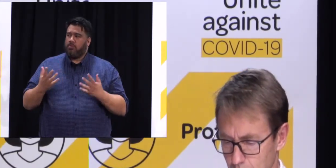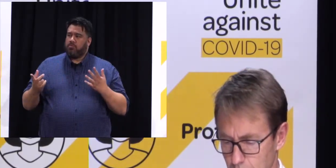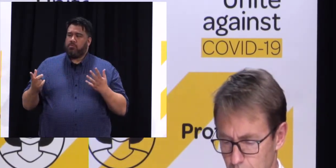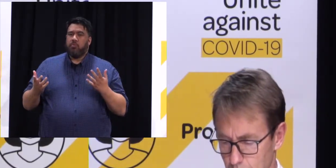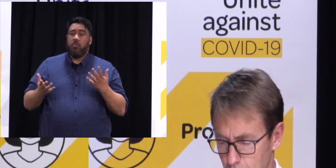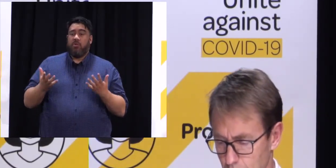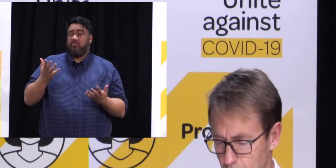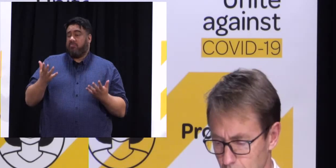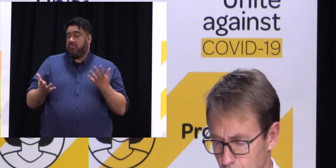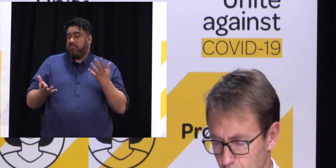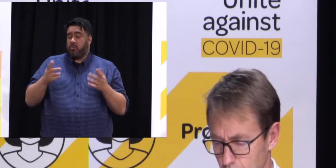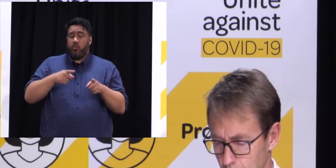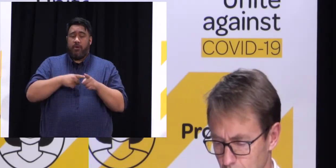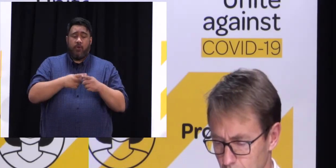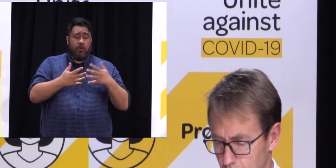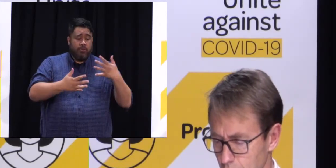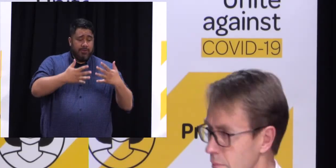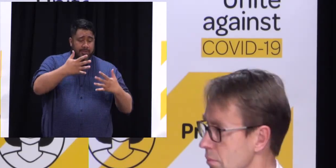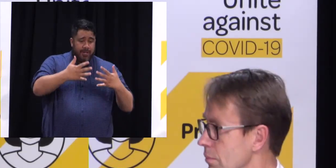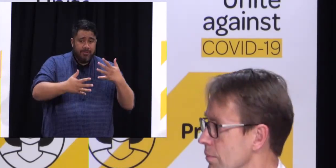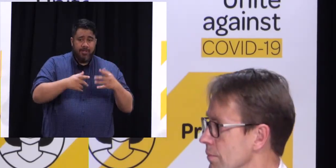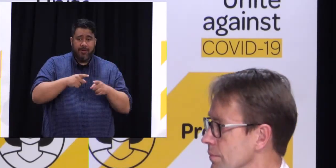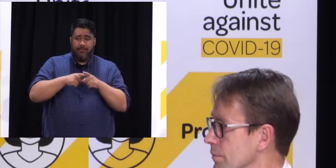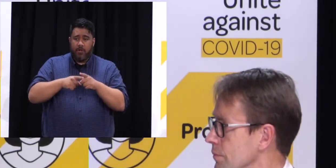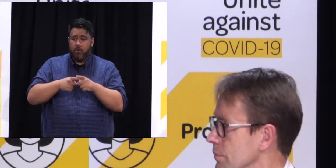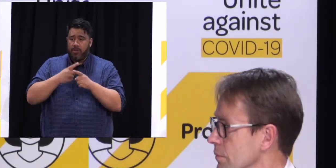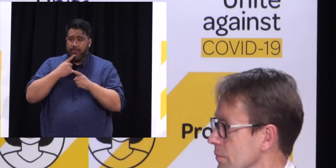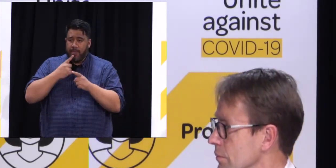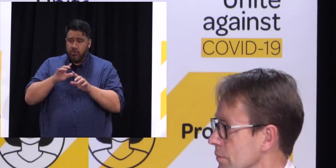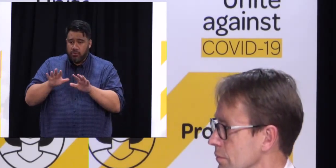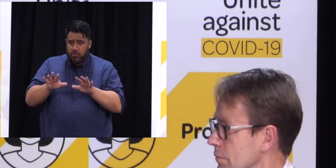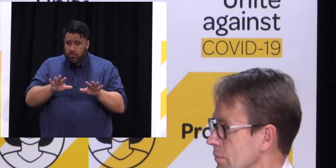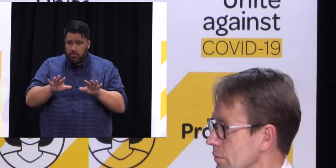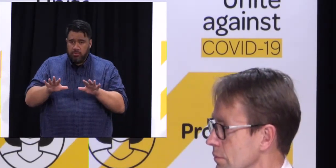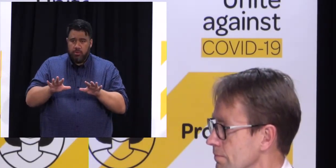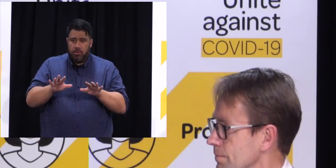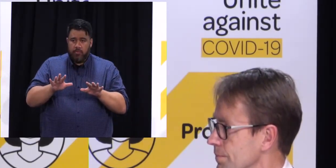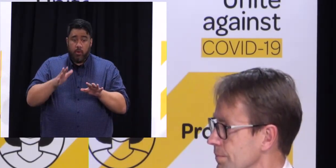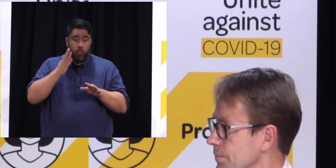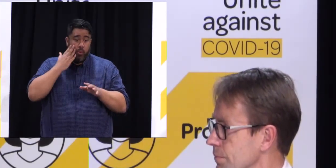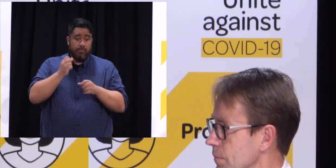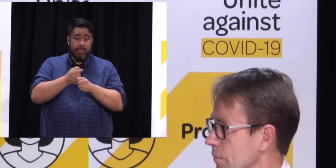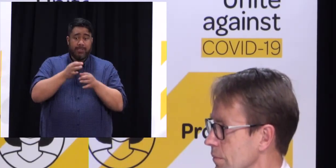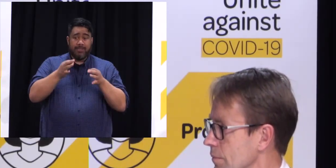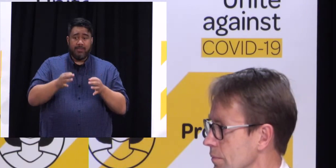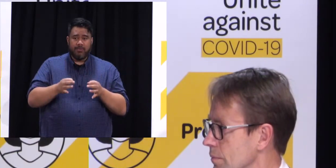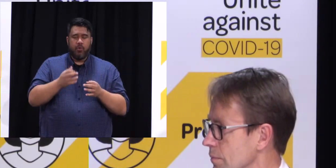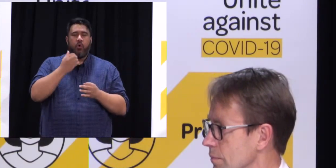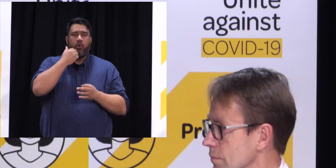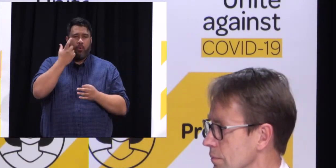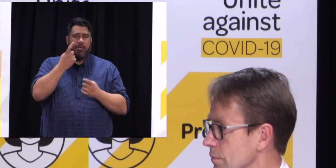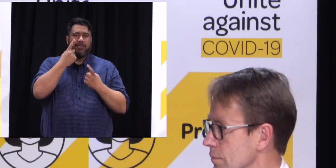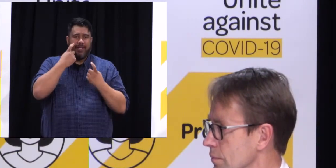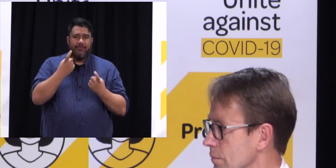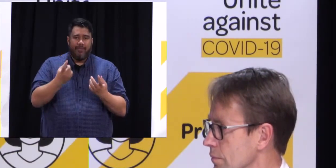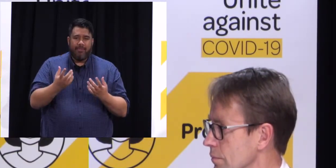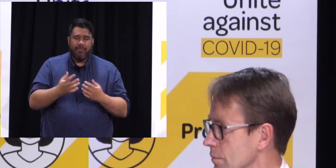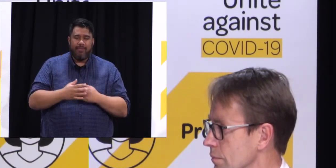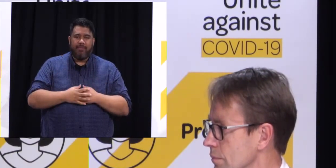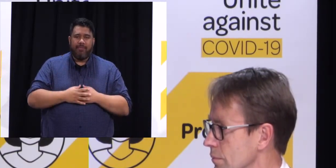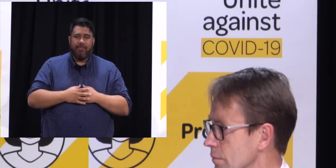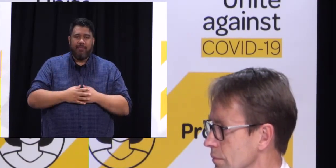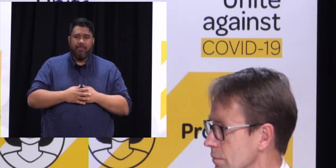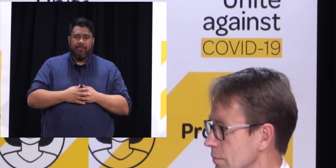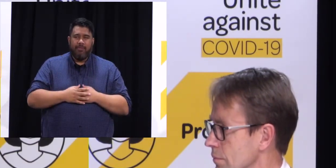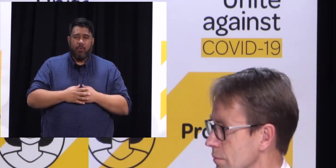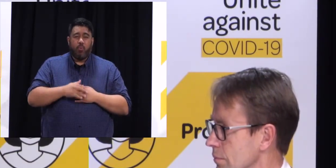the data and the analysis that we have in front of us, but we'll always be careful. We have seen, and we've experienced it itself, if